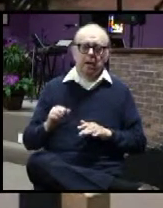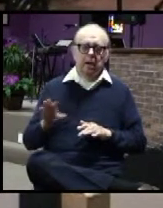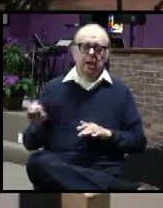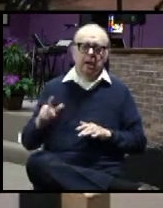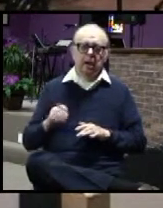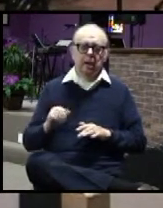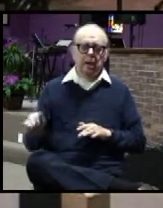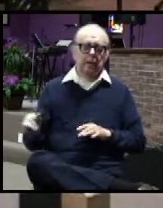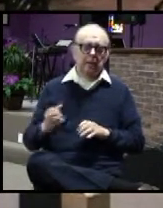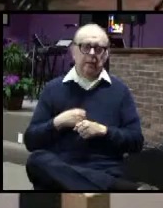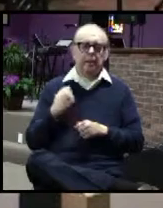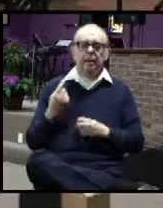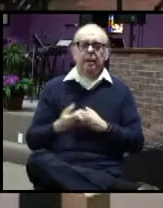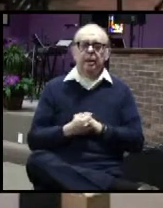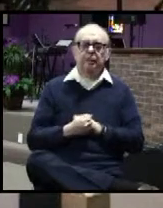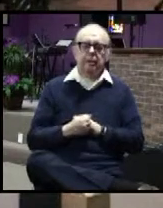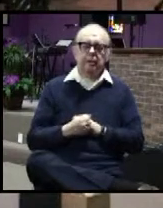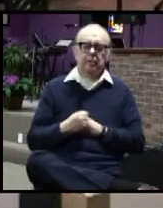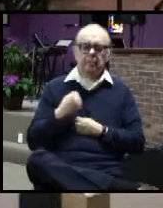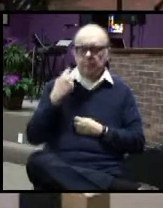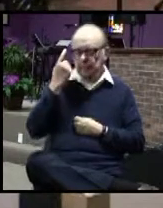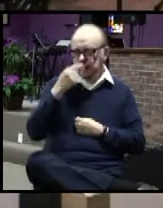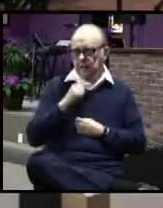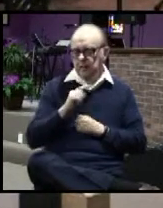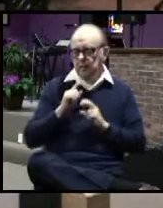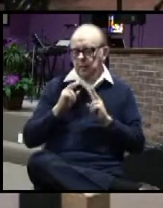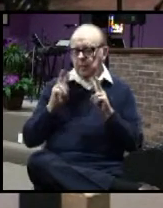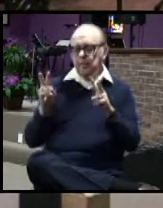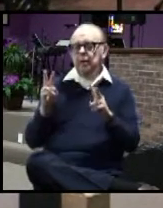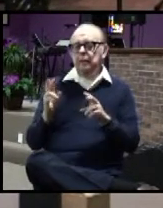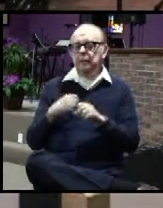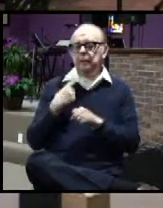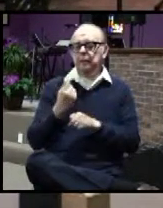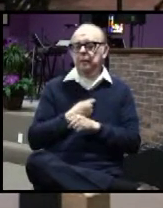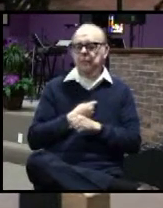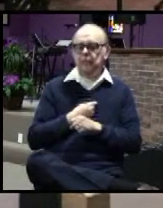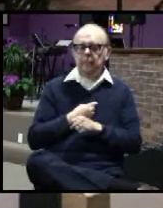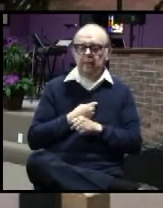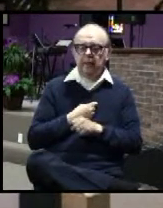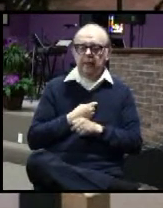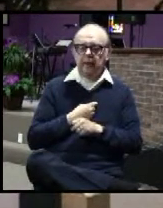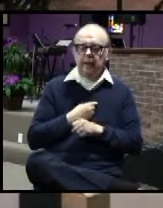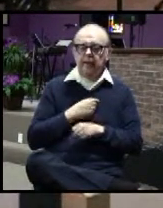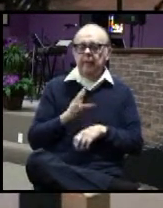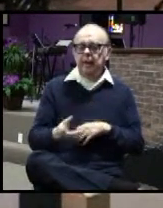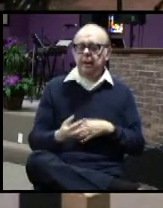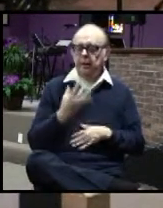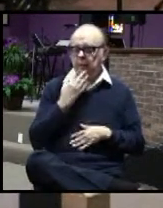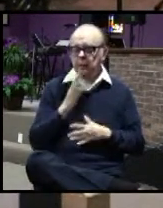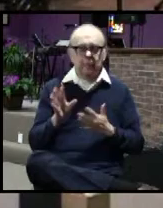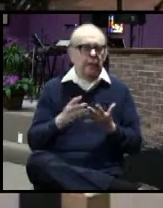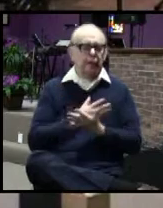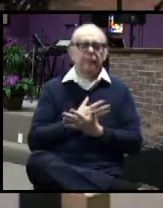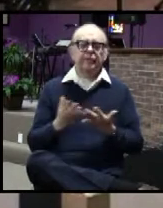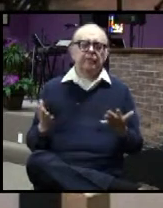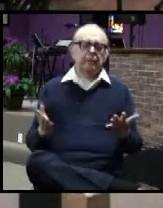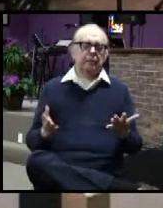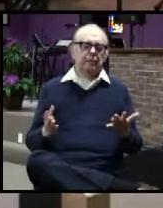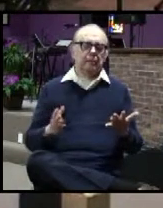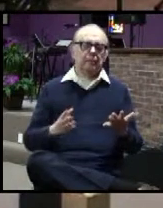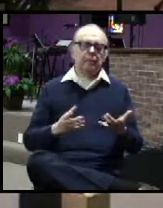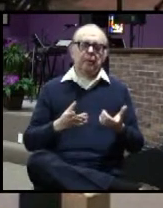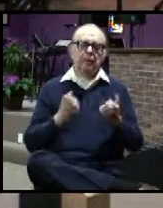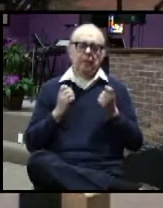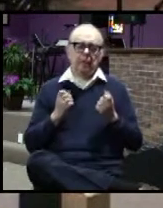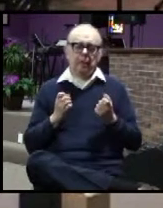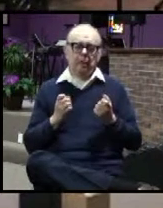and he is fashioning us to look to what he wants to make. And then he starts putting some color and everything in this piece of clay to all of a sudden, it